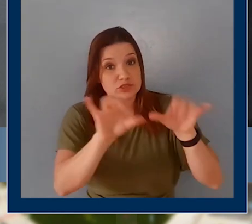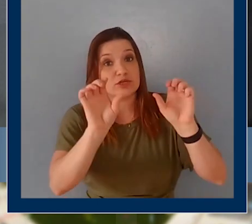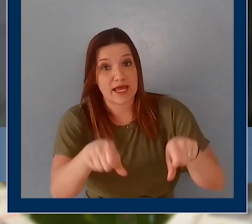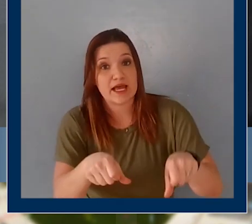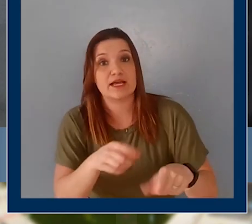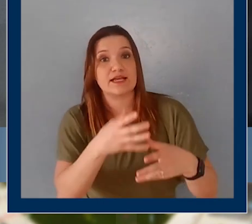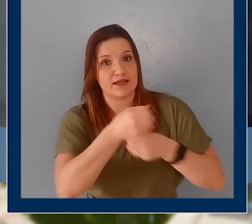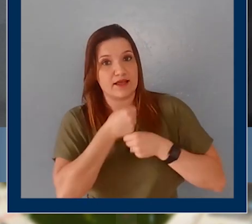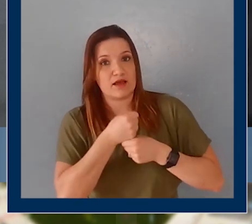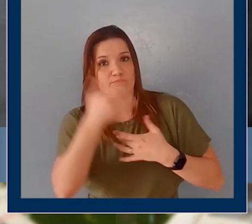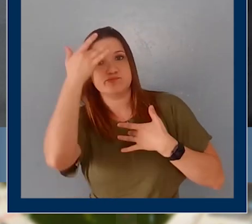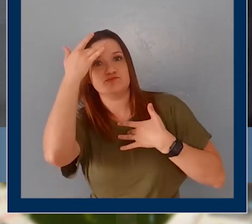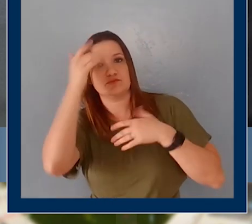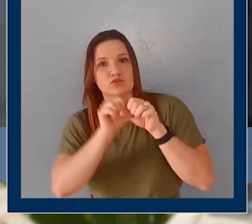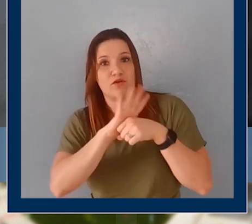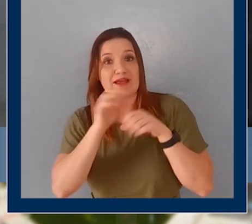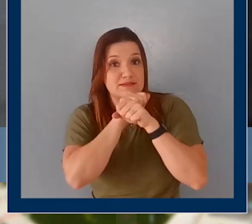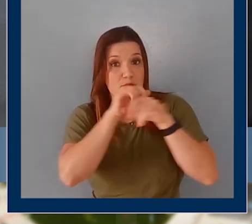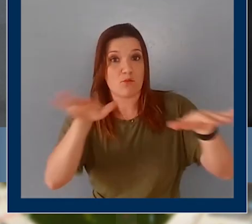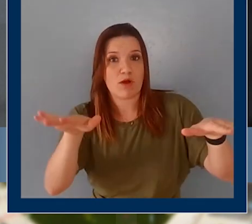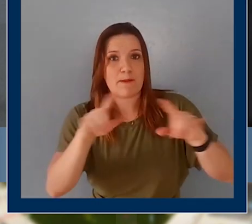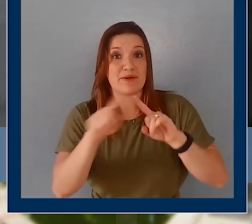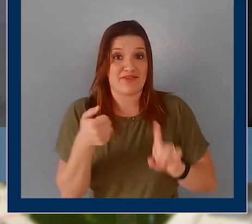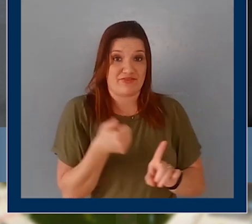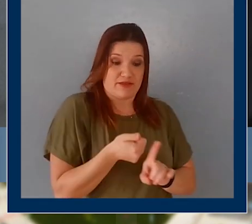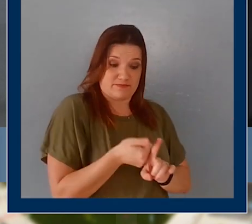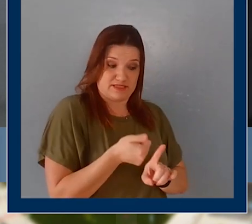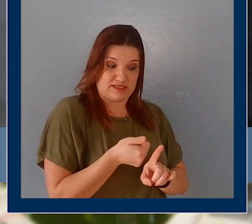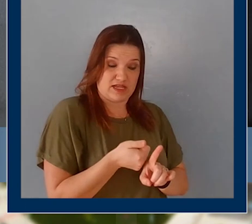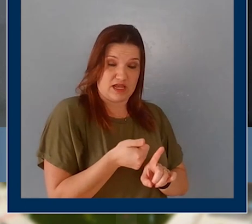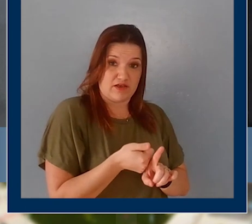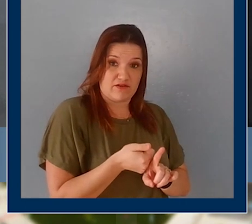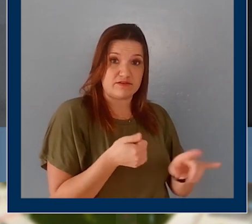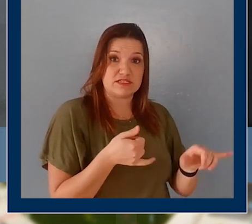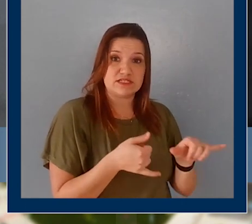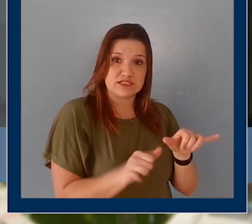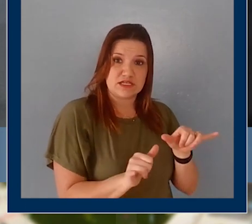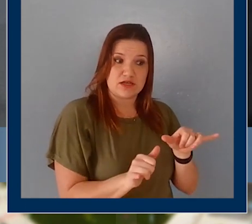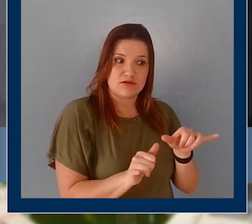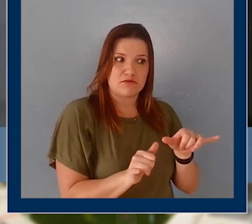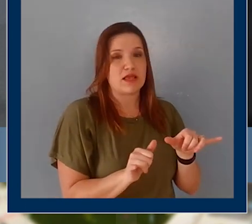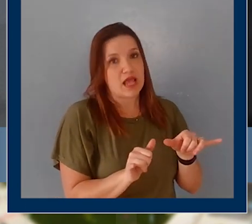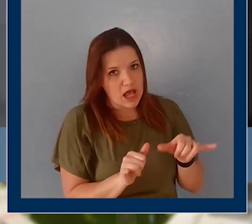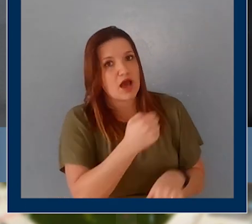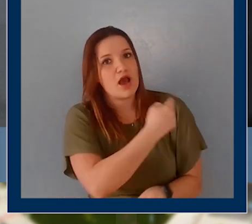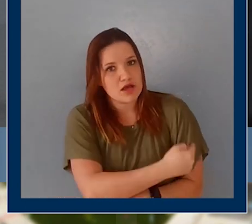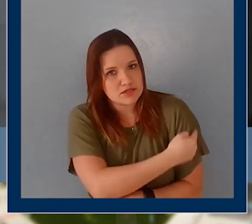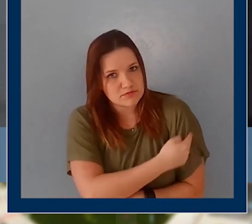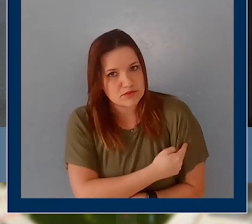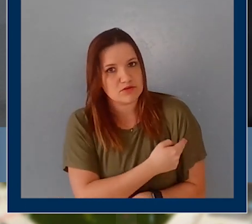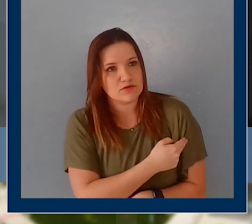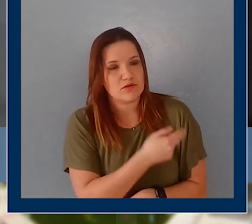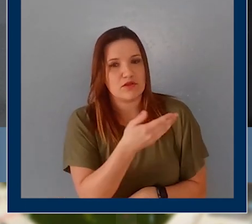and older, another 19% between age 50 and 64, 7%